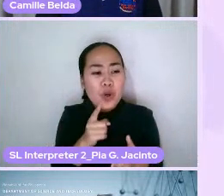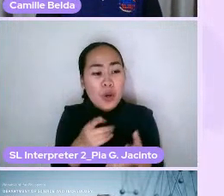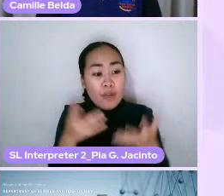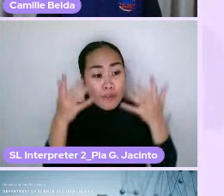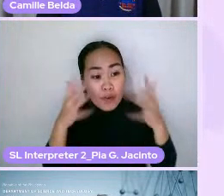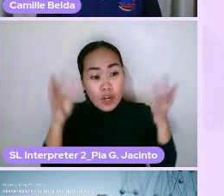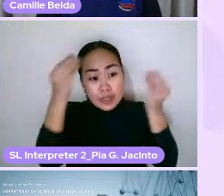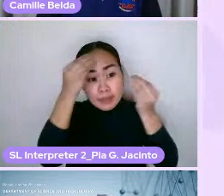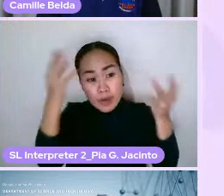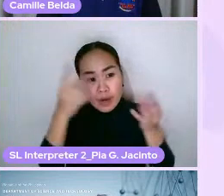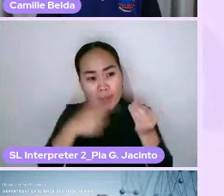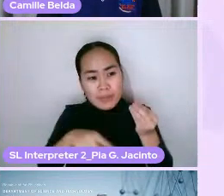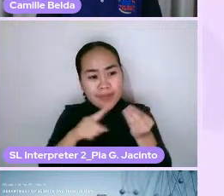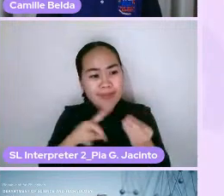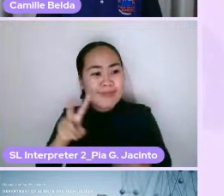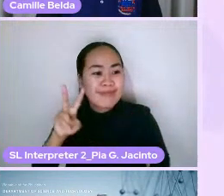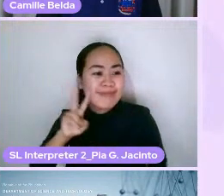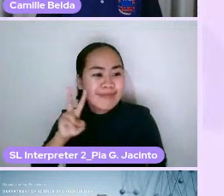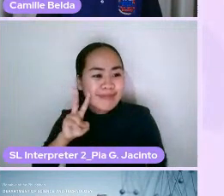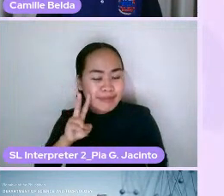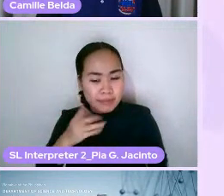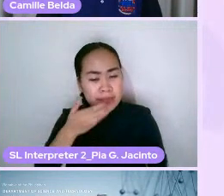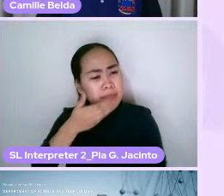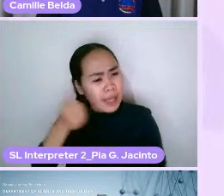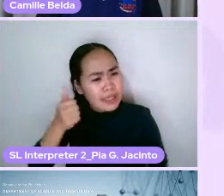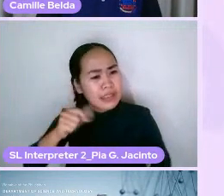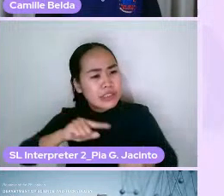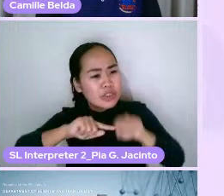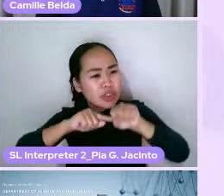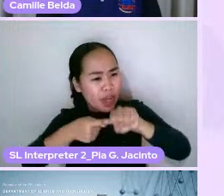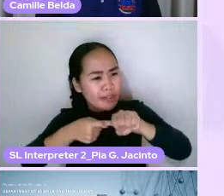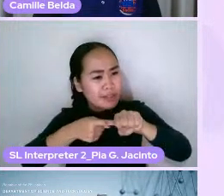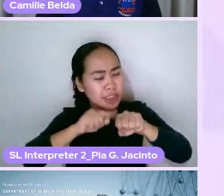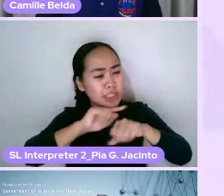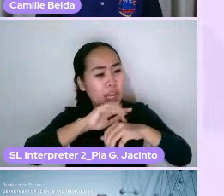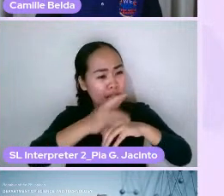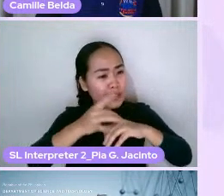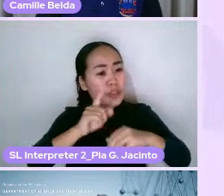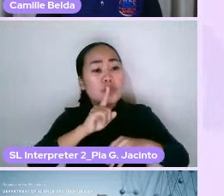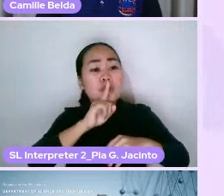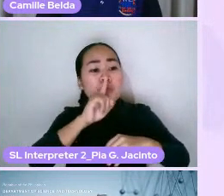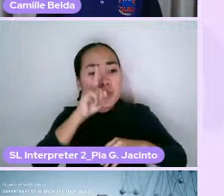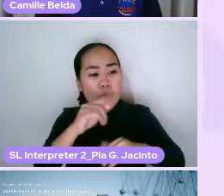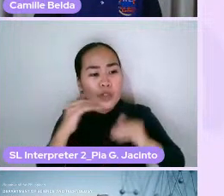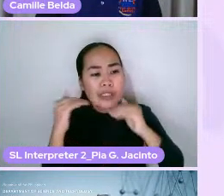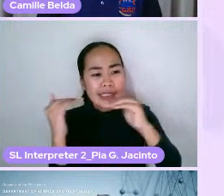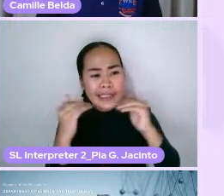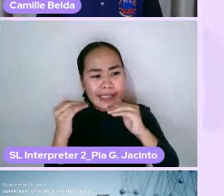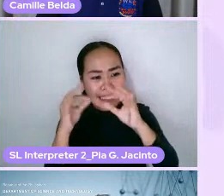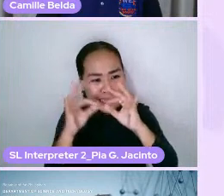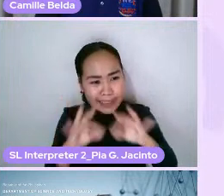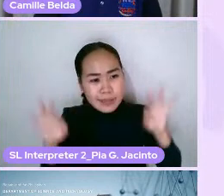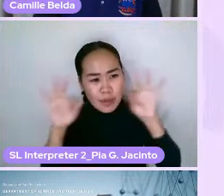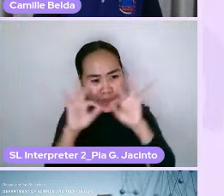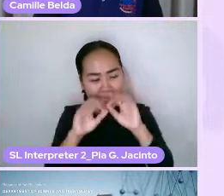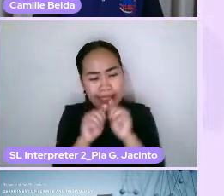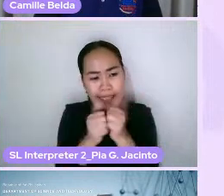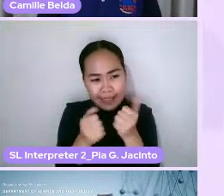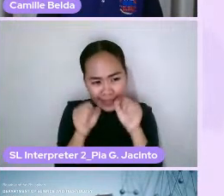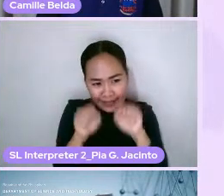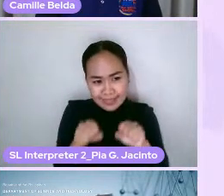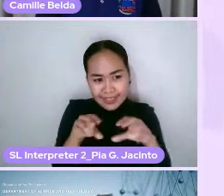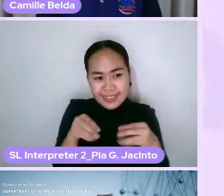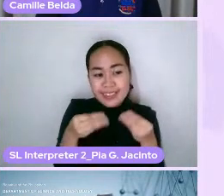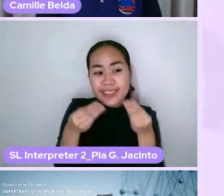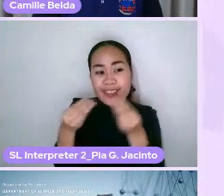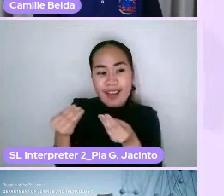na mahalaga na magsimula tayo habang maaga pa. And it is equally important that we provide women and the